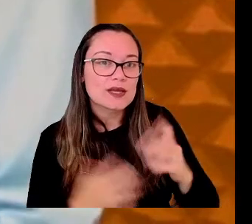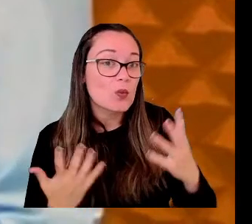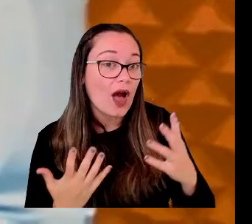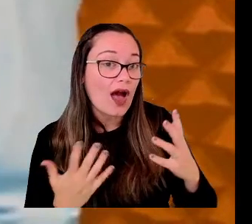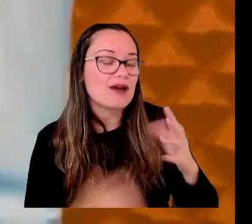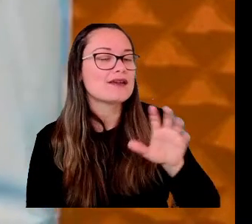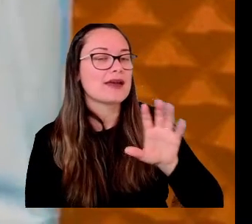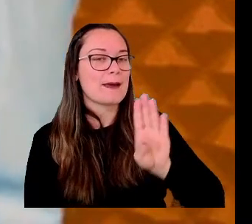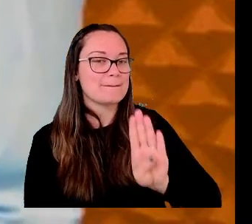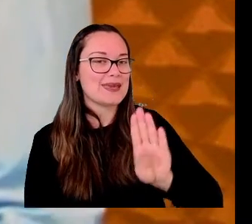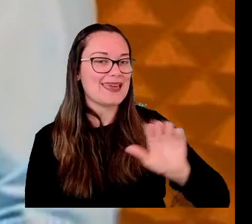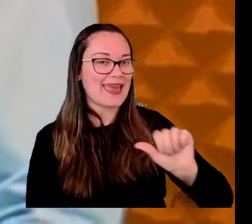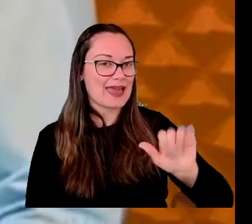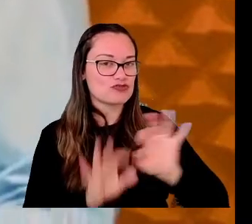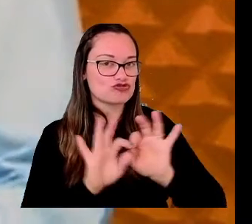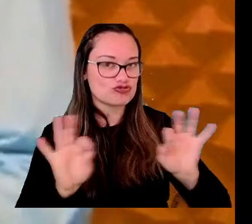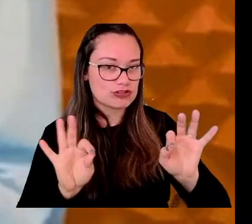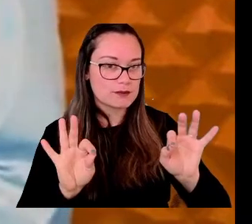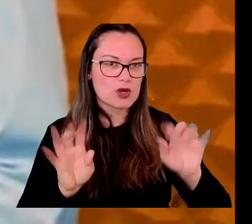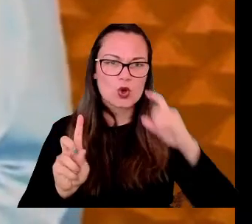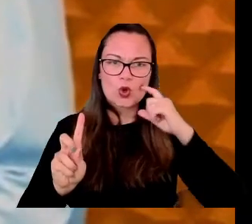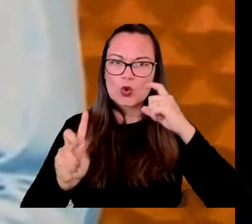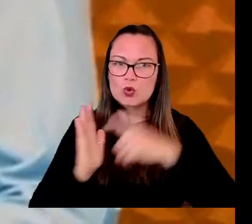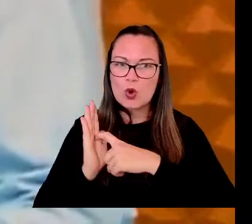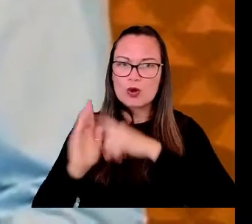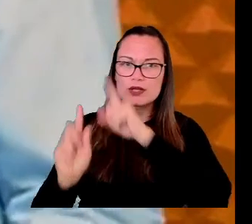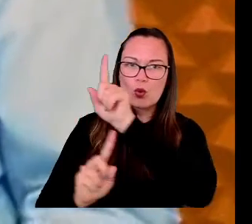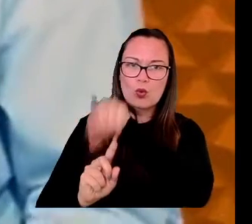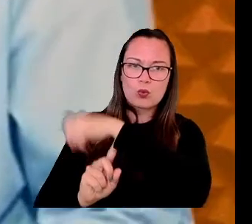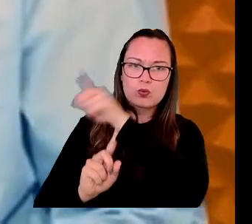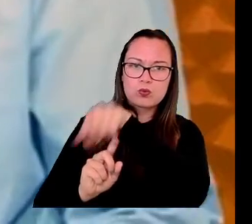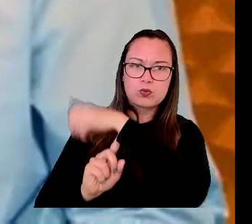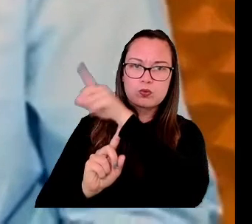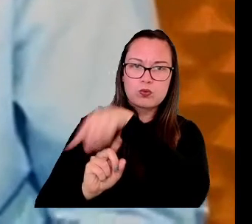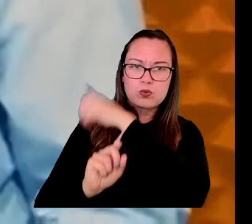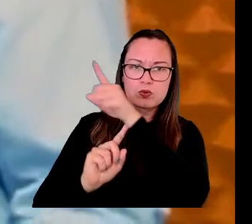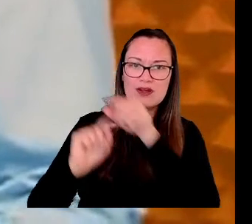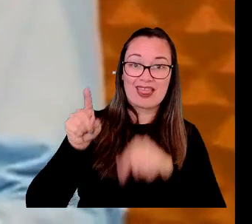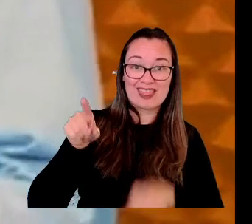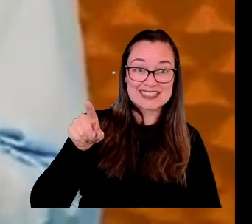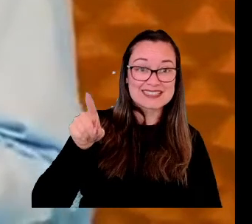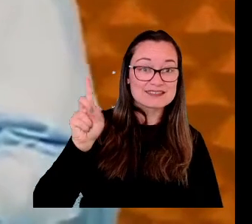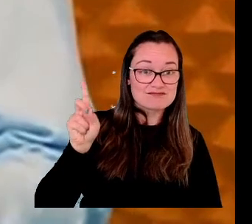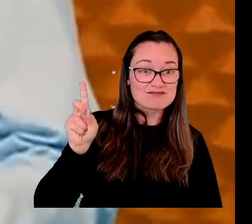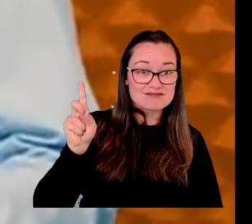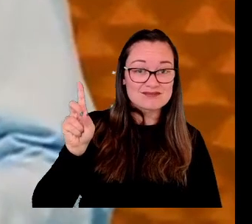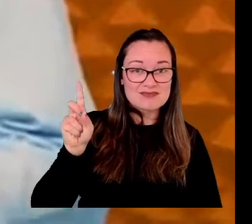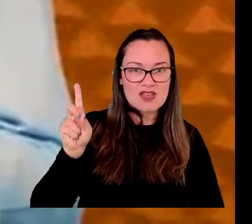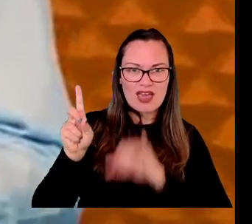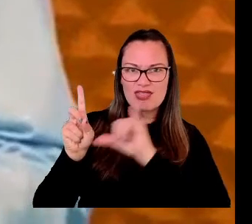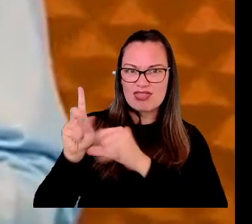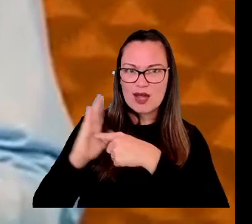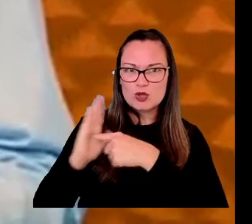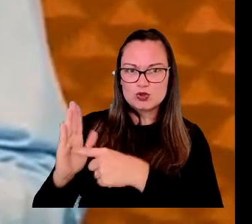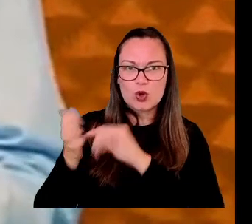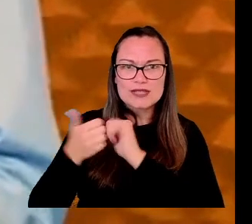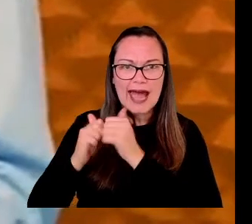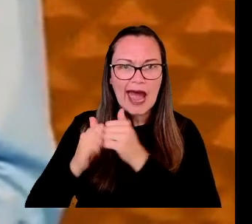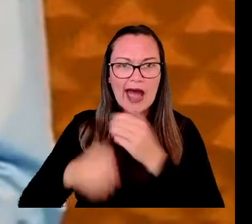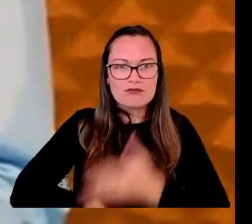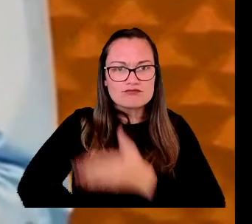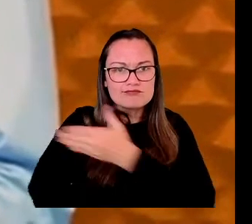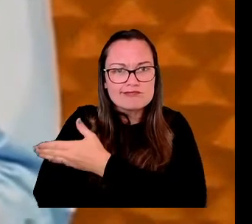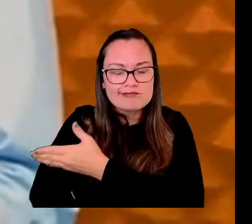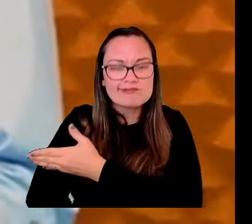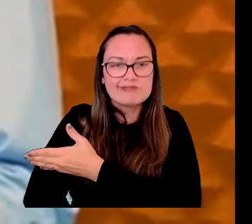So, and notice I put some wind turbines here. Engineers are the ones who actually look at how can we make the environment better? If